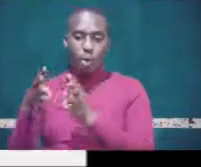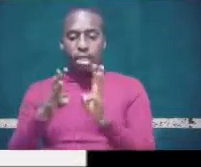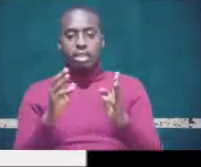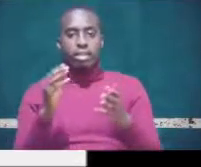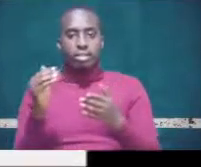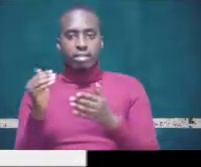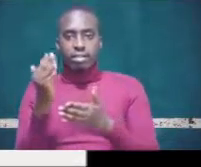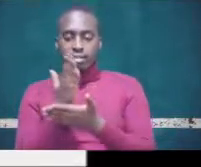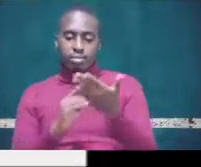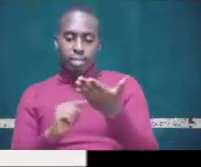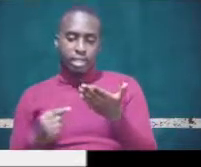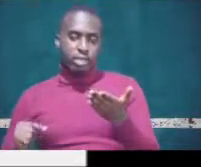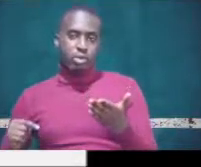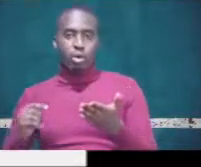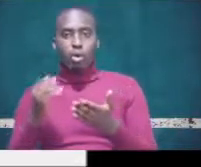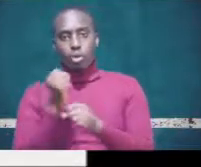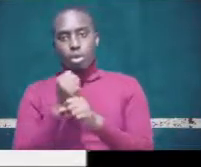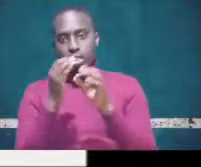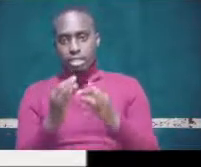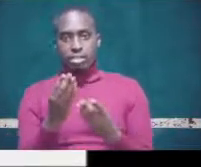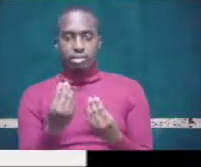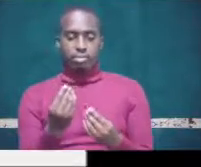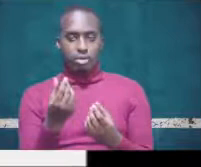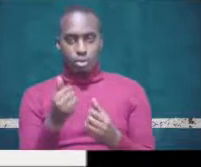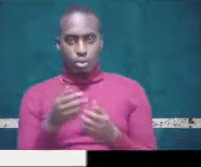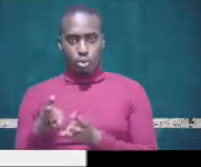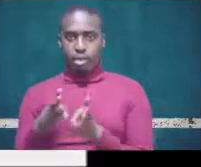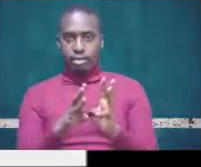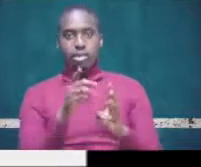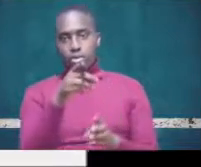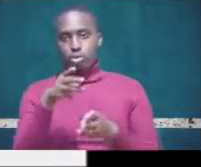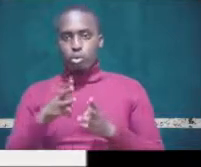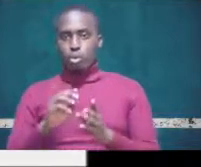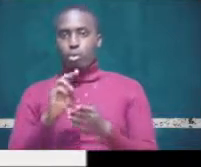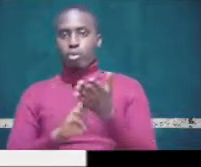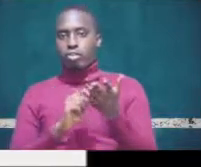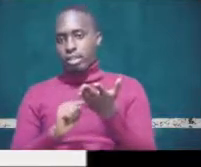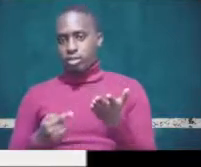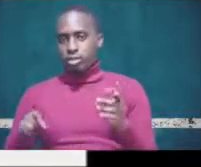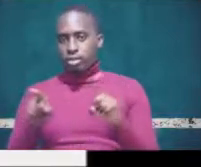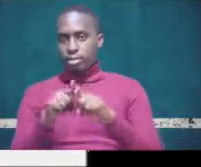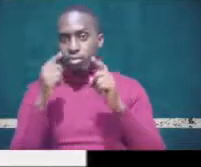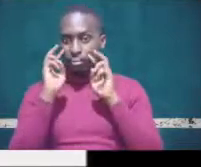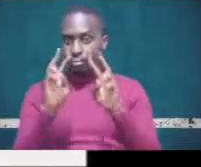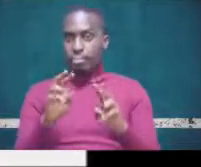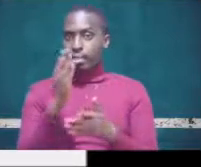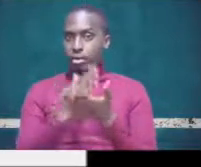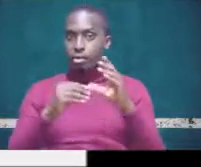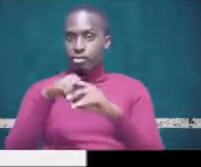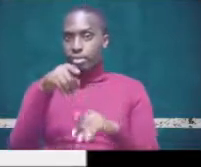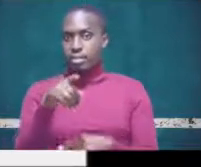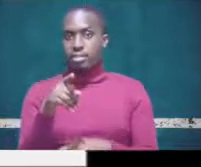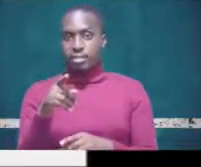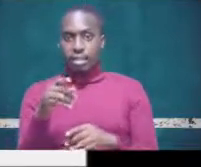doing something in a very simplified manner. So that is technology. As we shall see, some of these